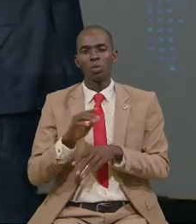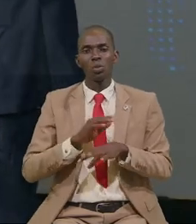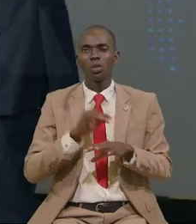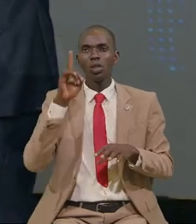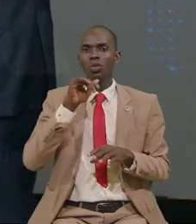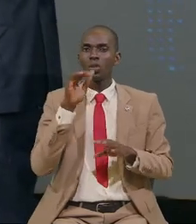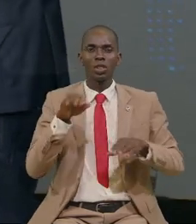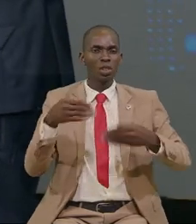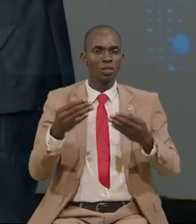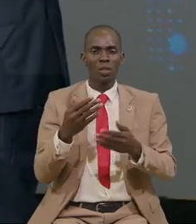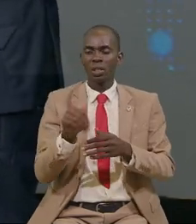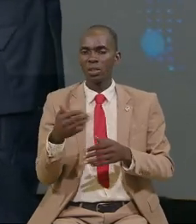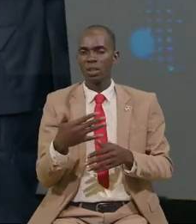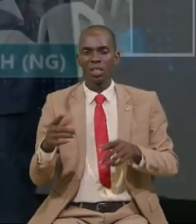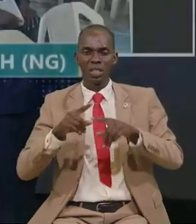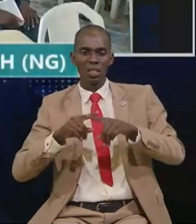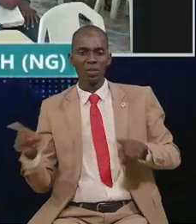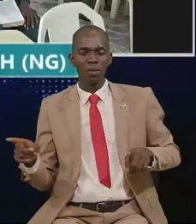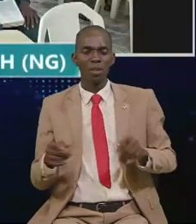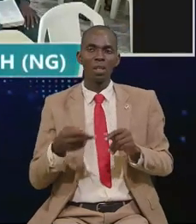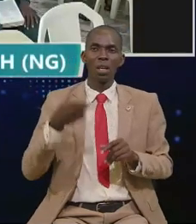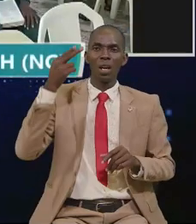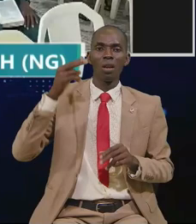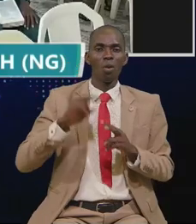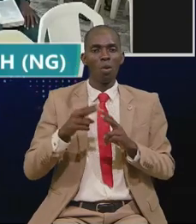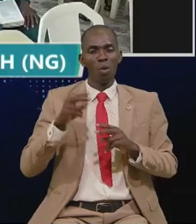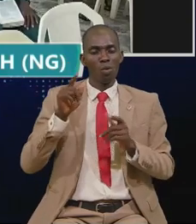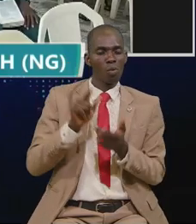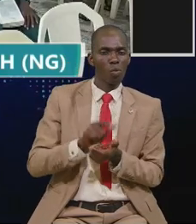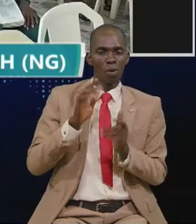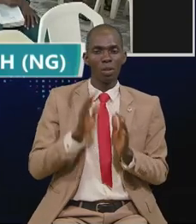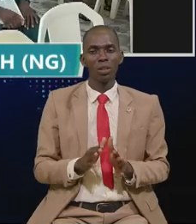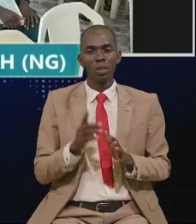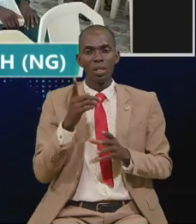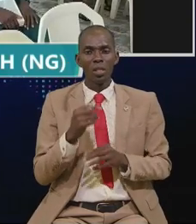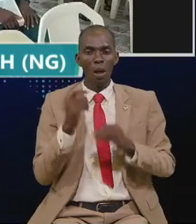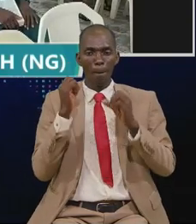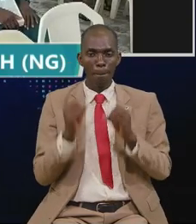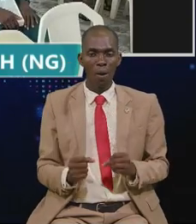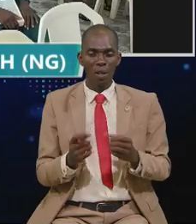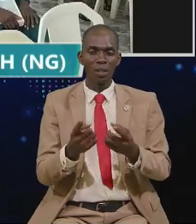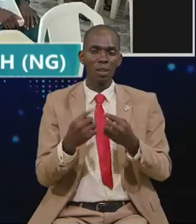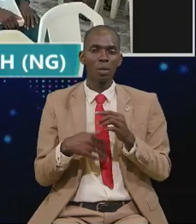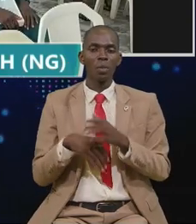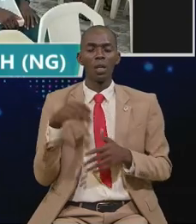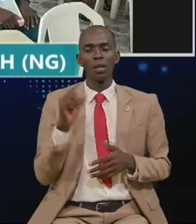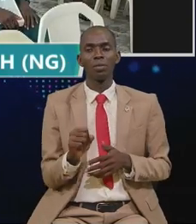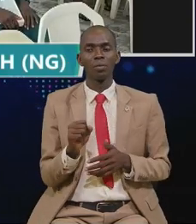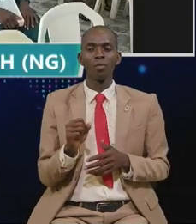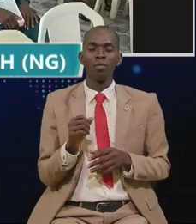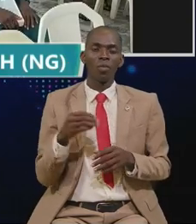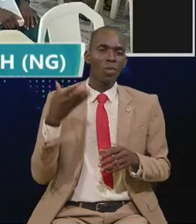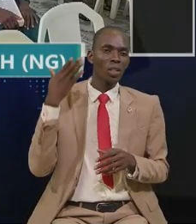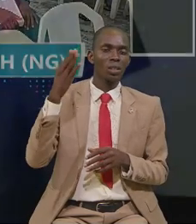and you can't give anything higher than what you have. The power he had over sin,